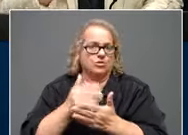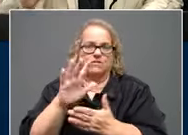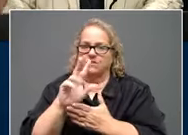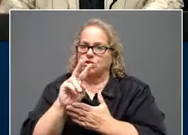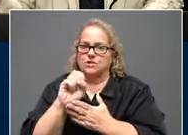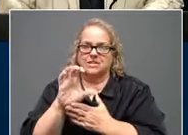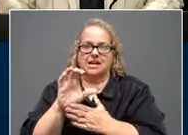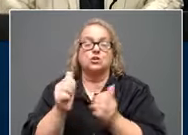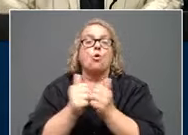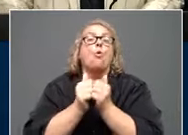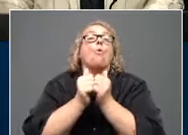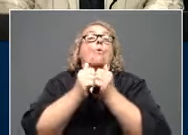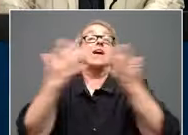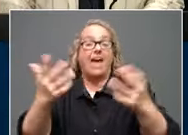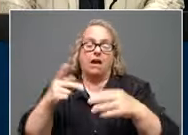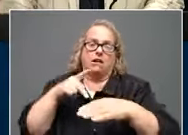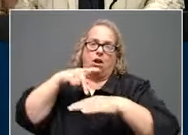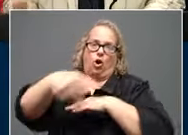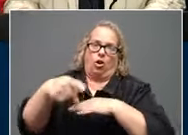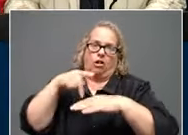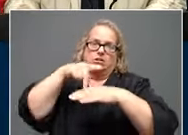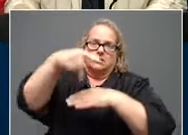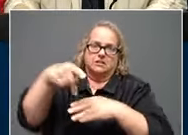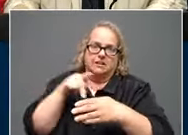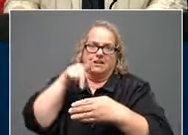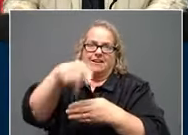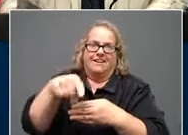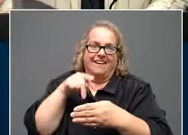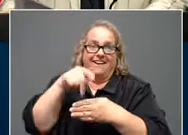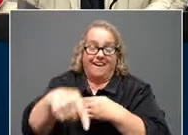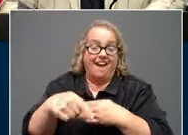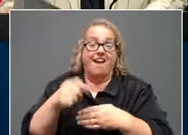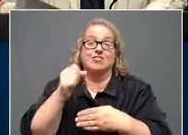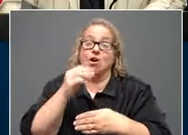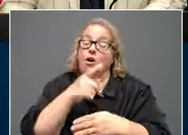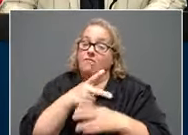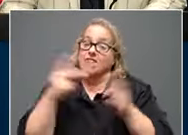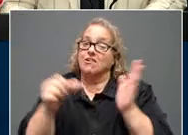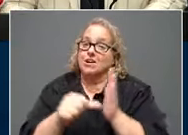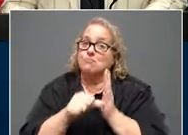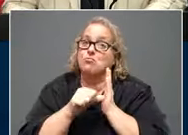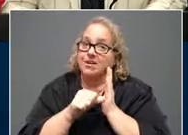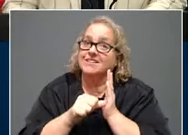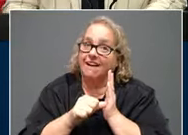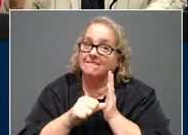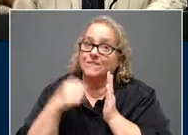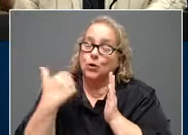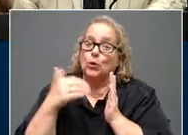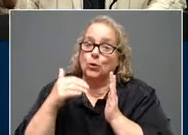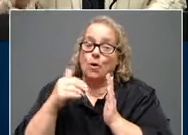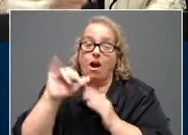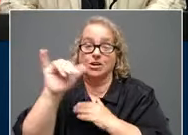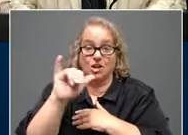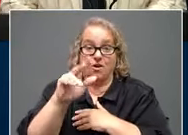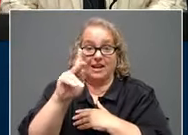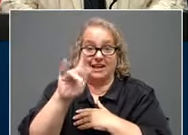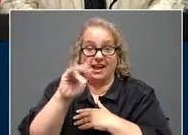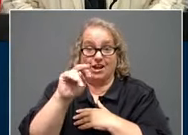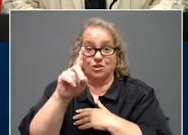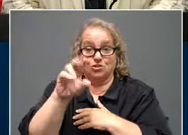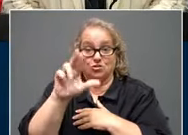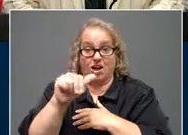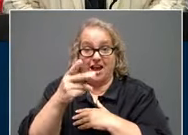So how she did that, I have no idea, but that's pretty impressive. Also, we have Kendra Harrison, who is also a former UK